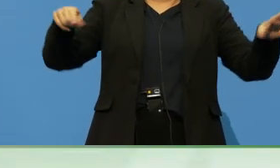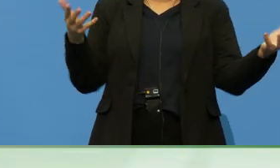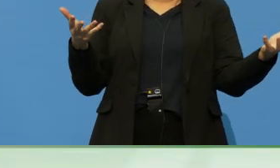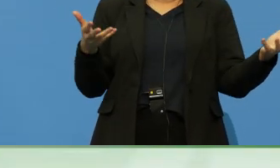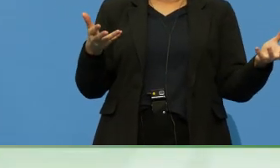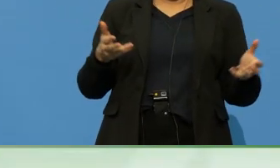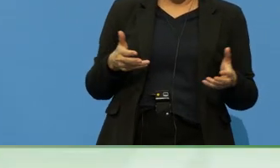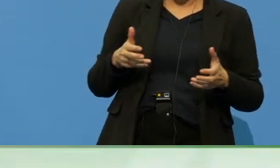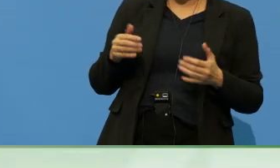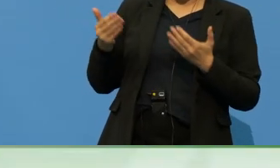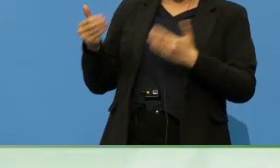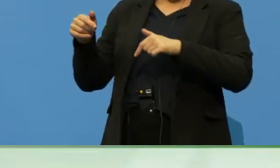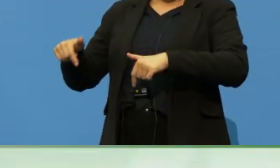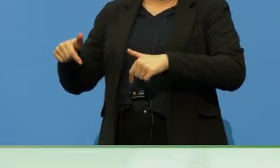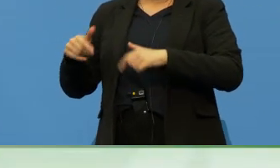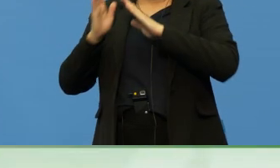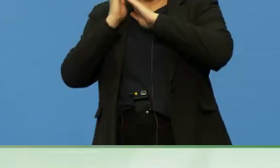to